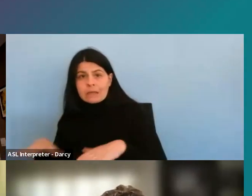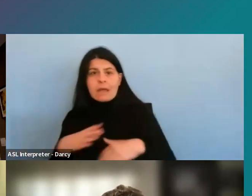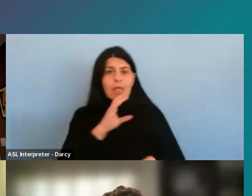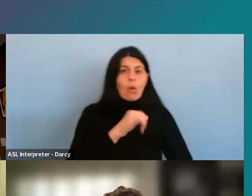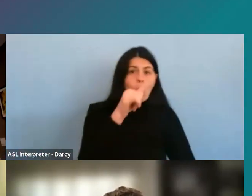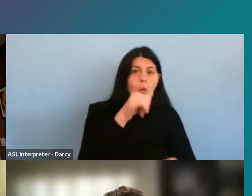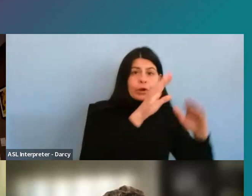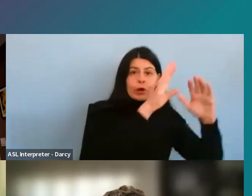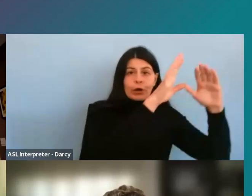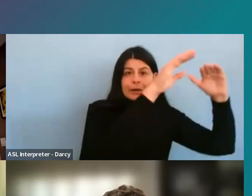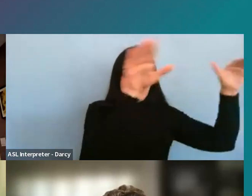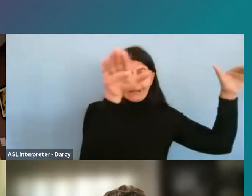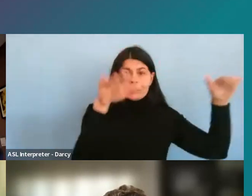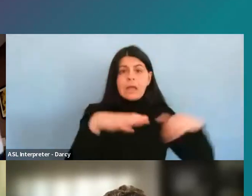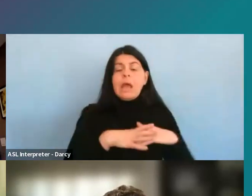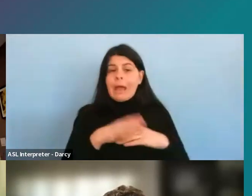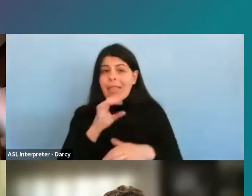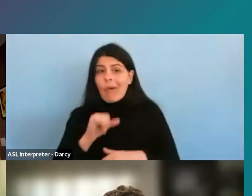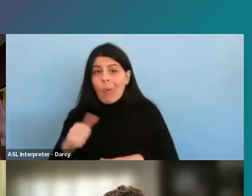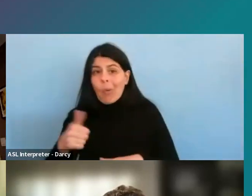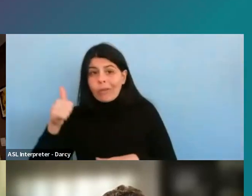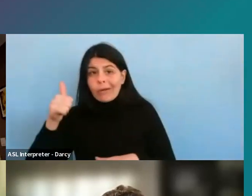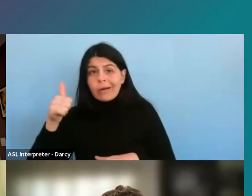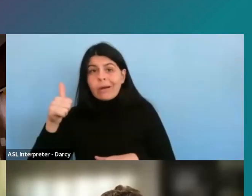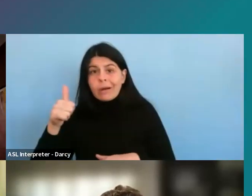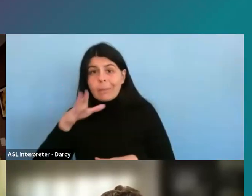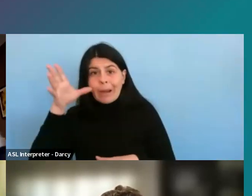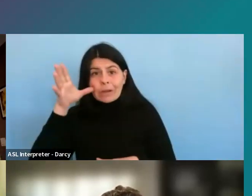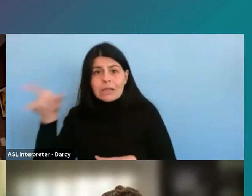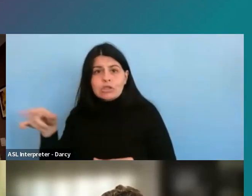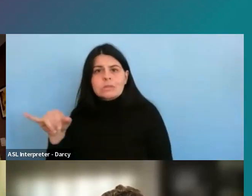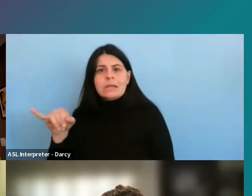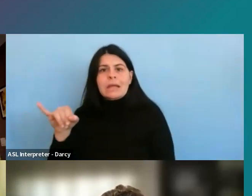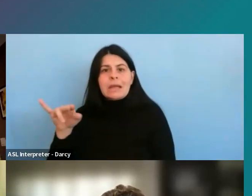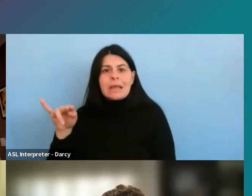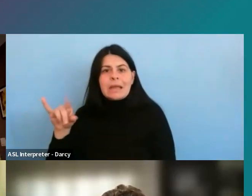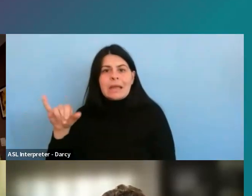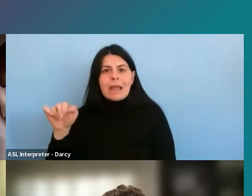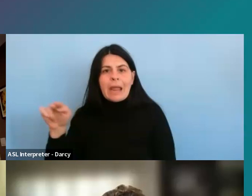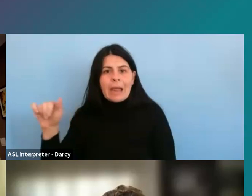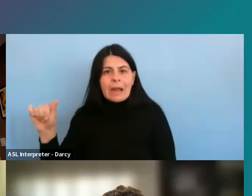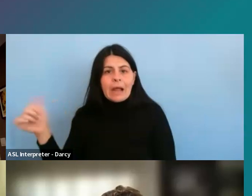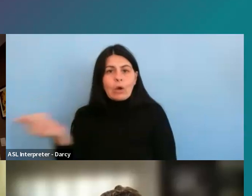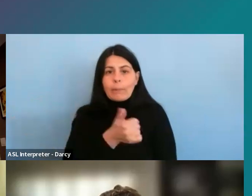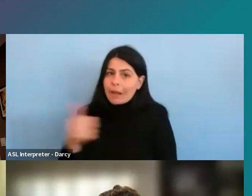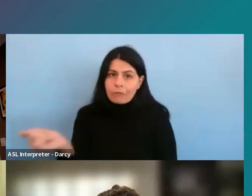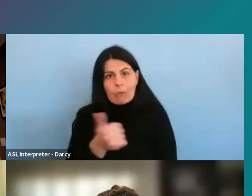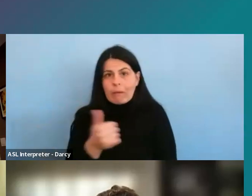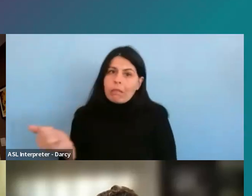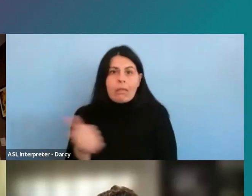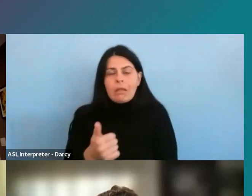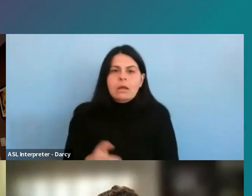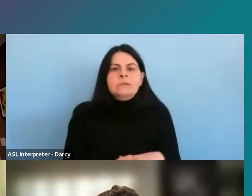had aging parents and she was in Indiana and continually running back and forth. But as I think about